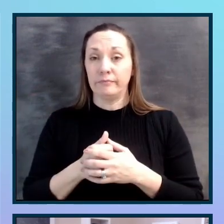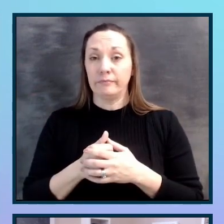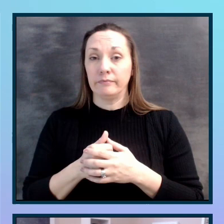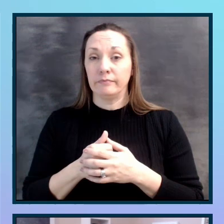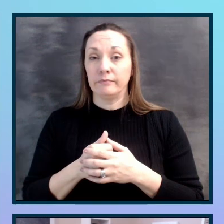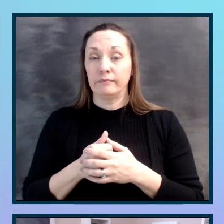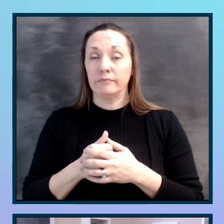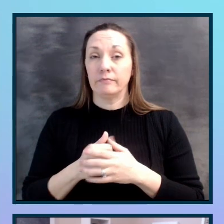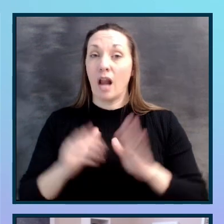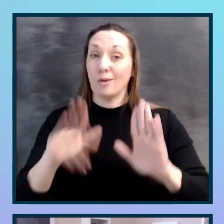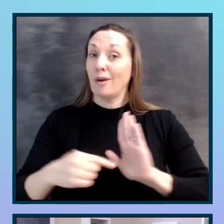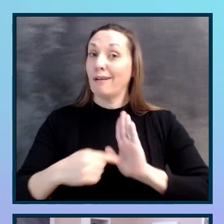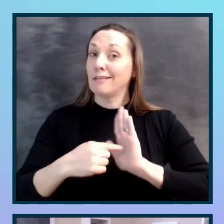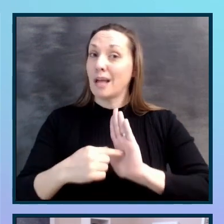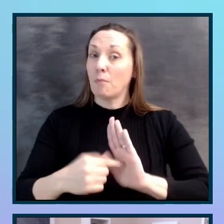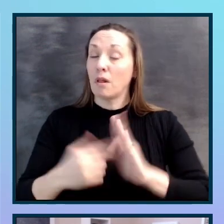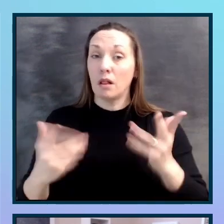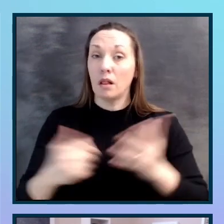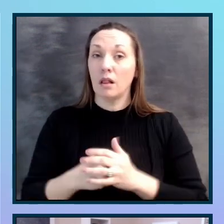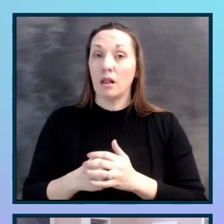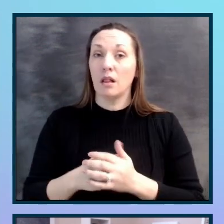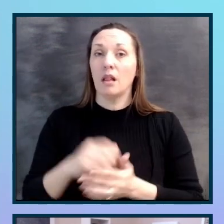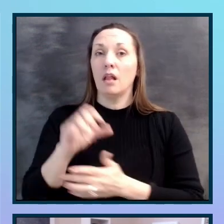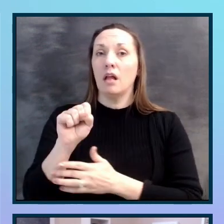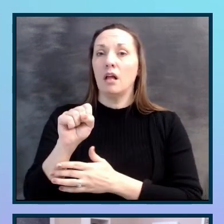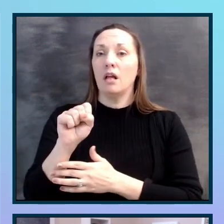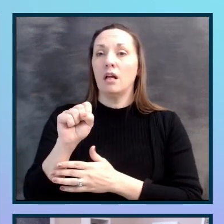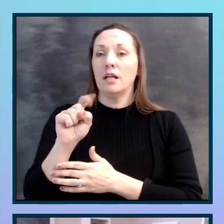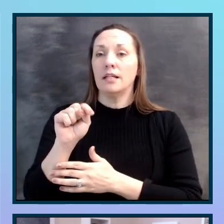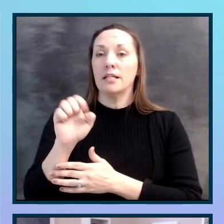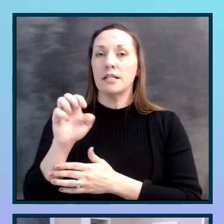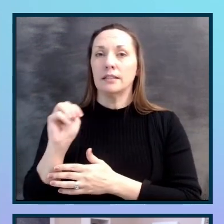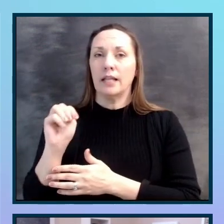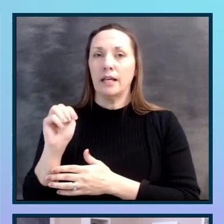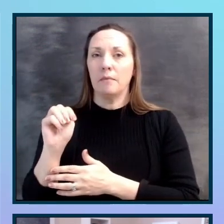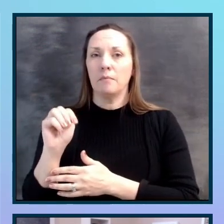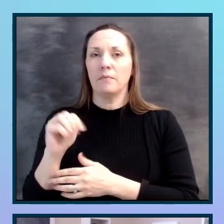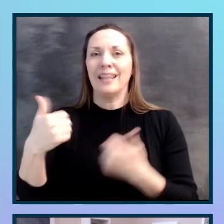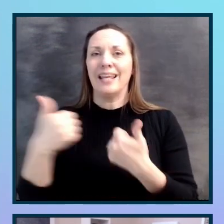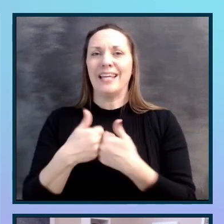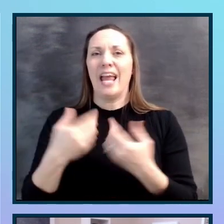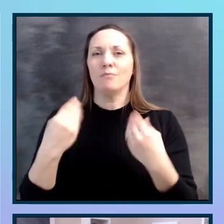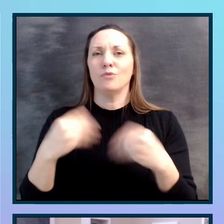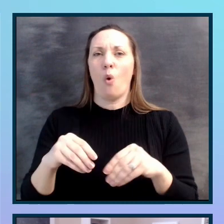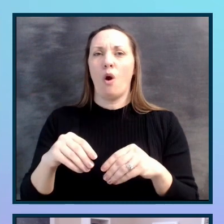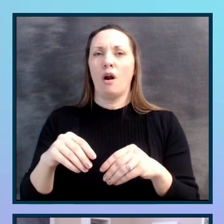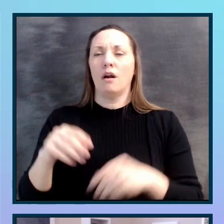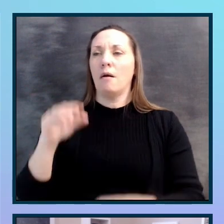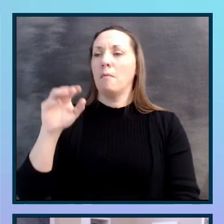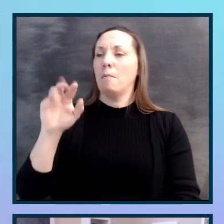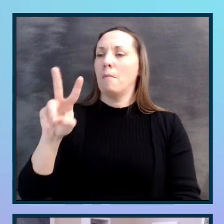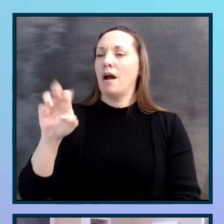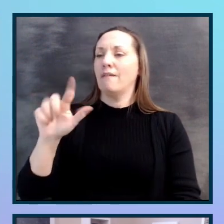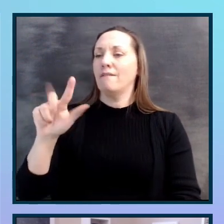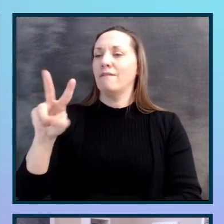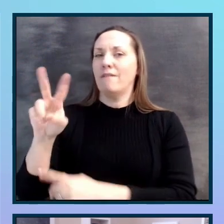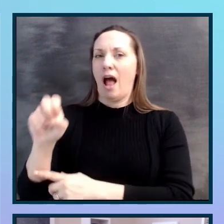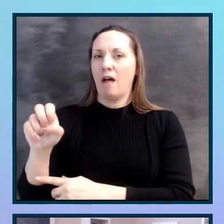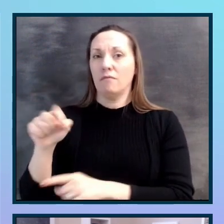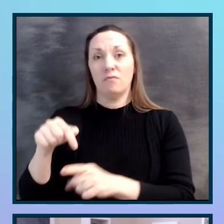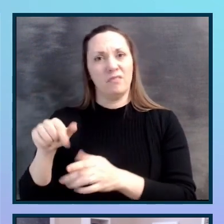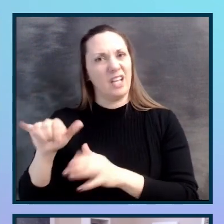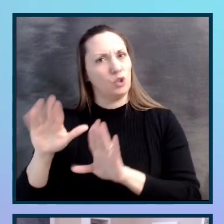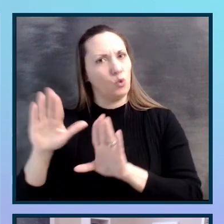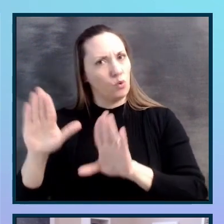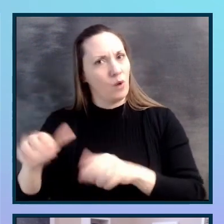A great example is Steam, the game store by Valve. They do a great job of monitoring